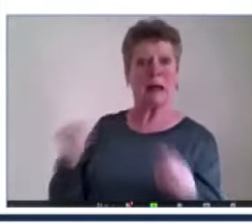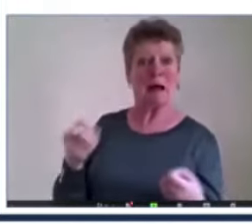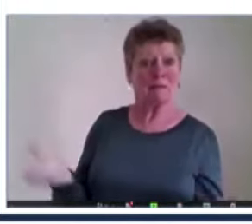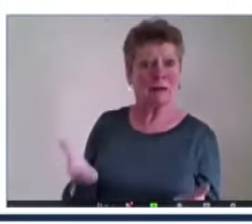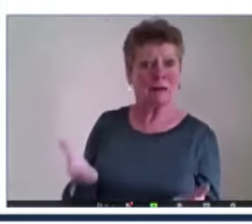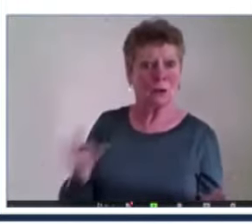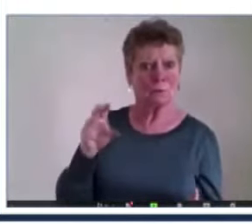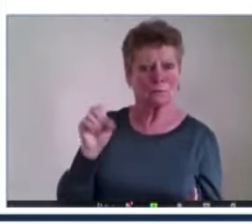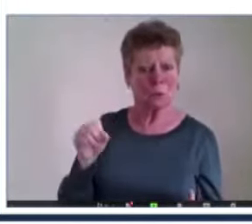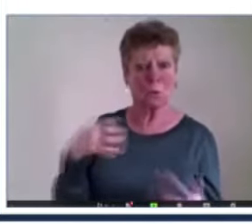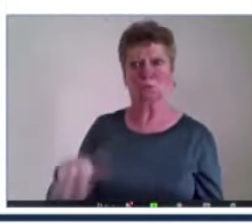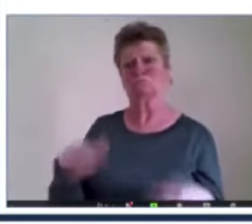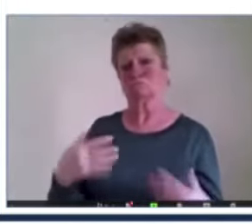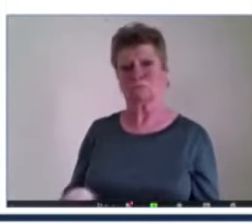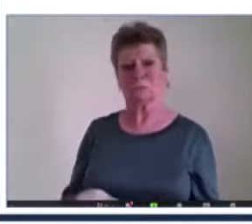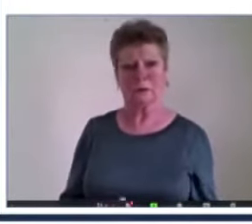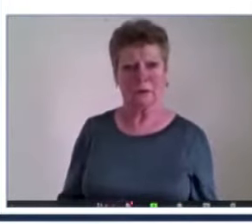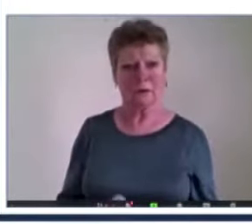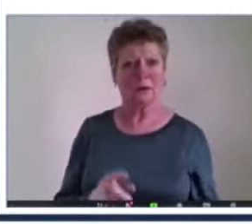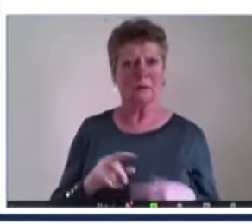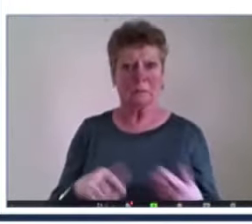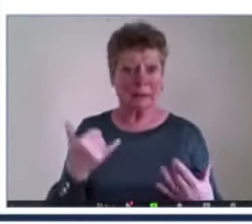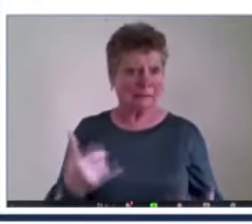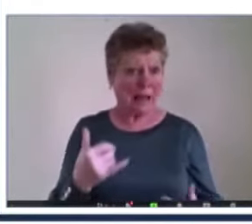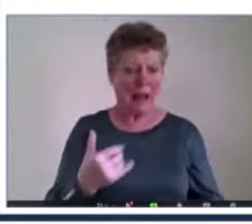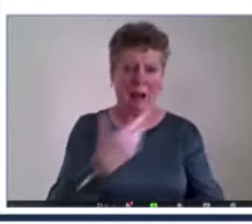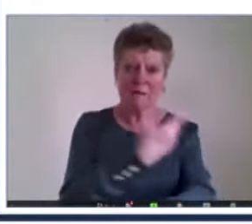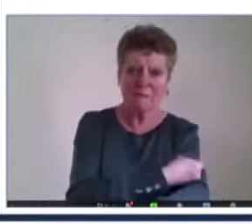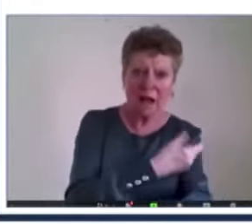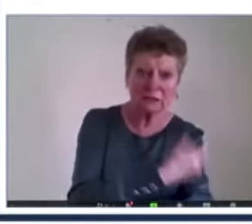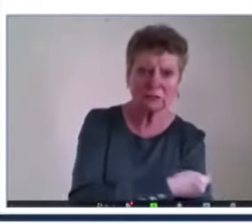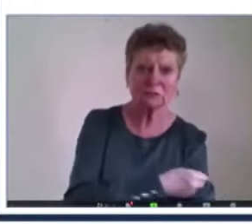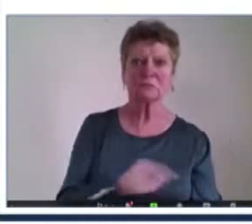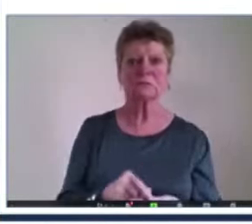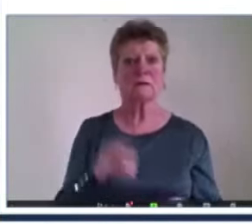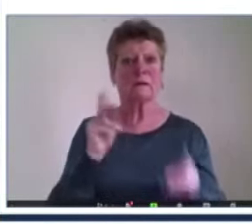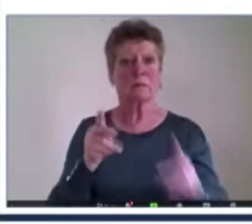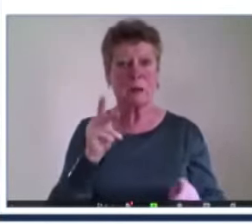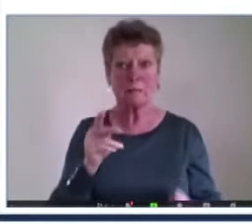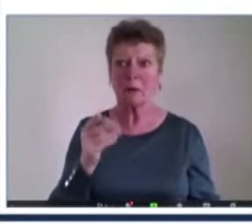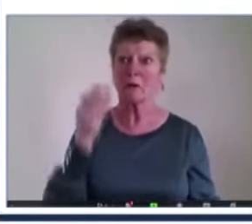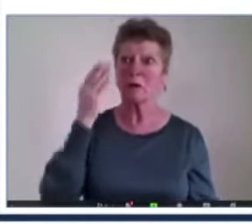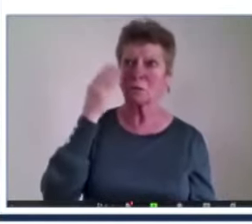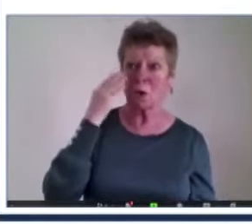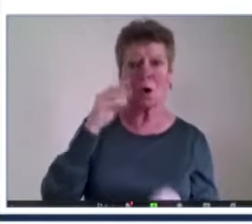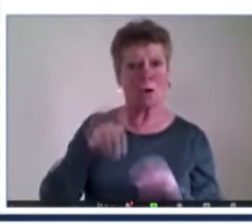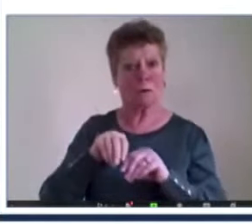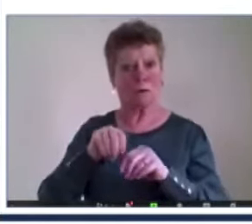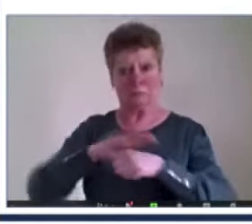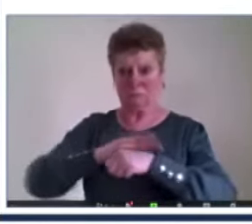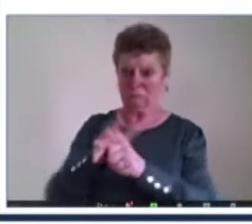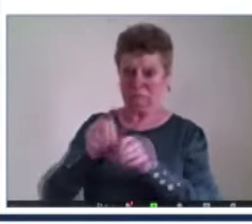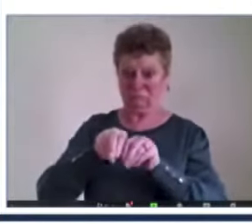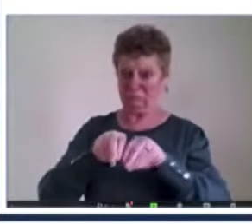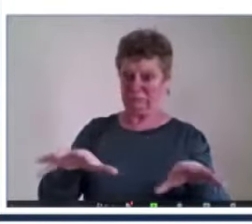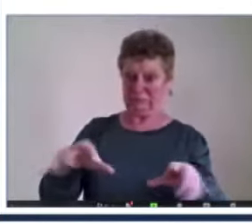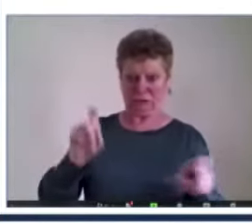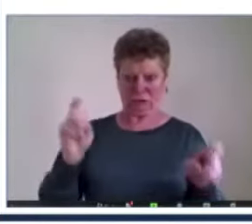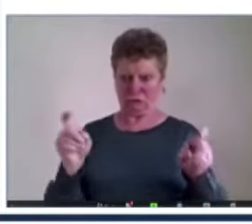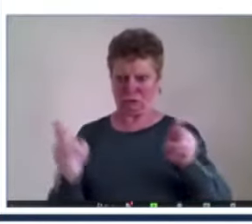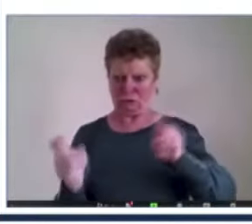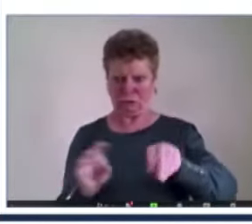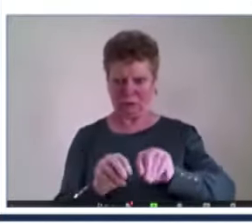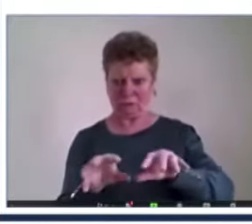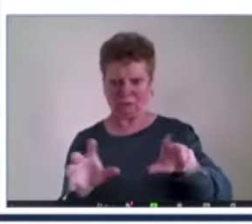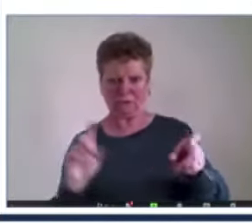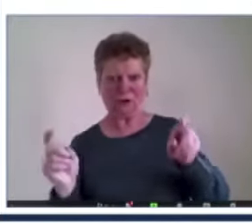Scotia. But as things change, vaccination rates change, people's understanding of the virus changes, the virus itself changes, and so